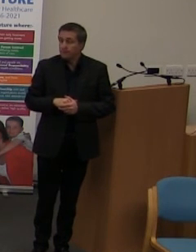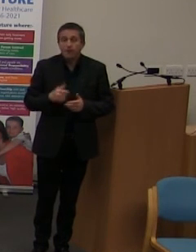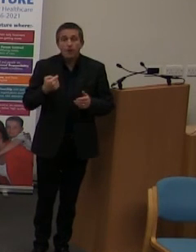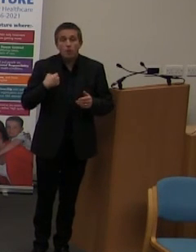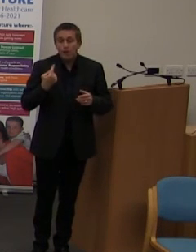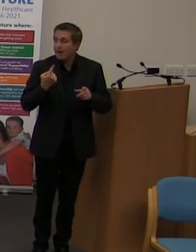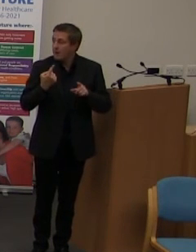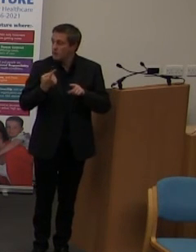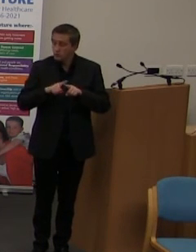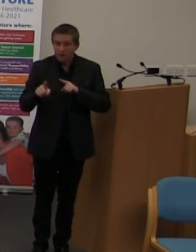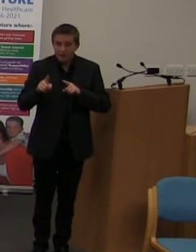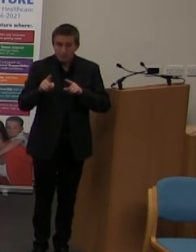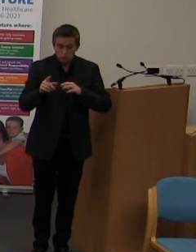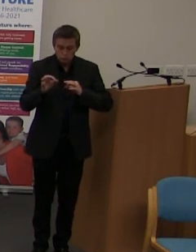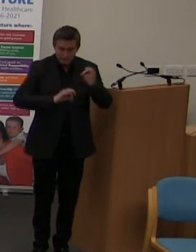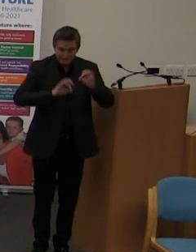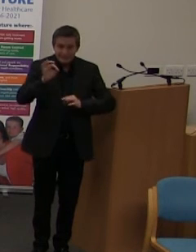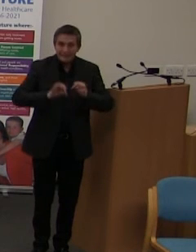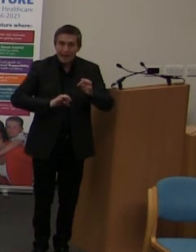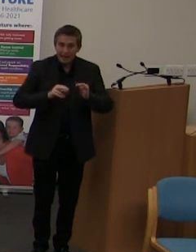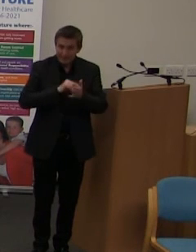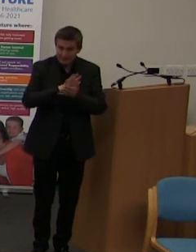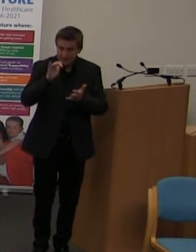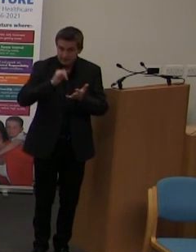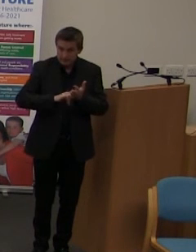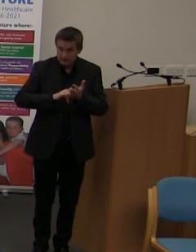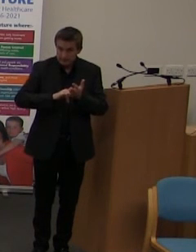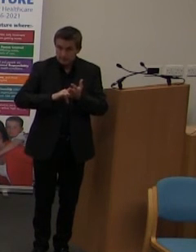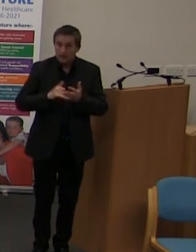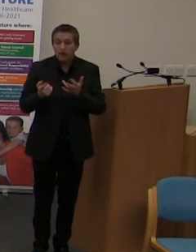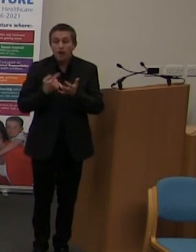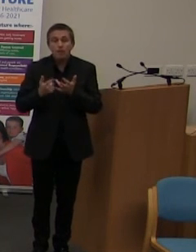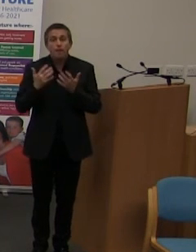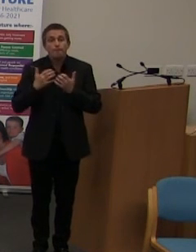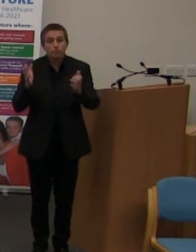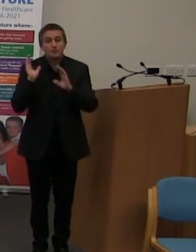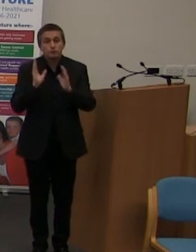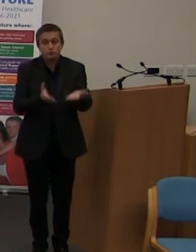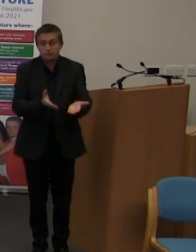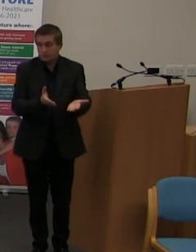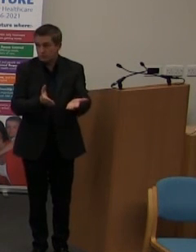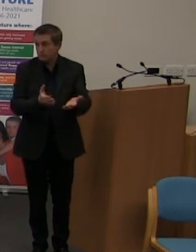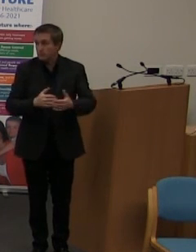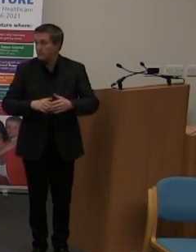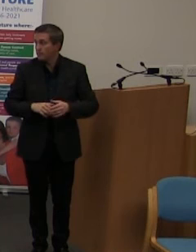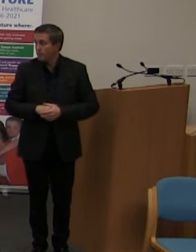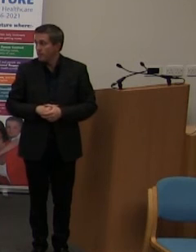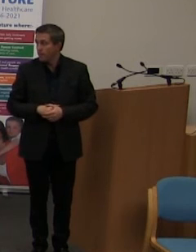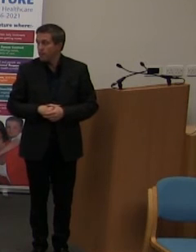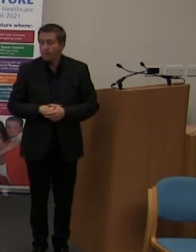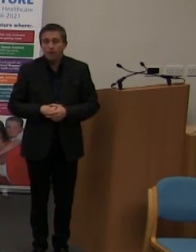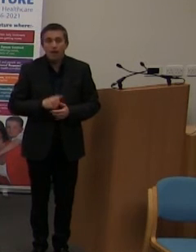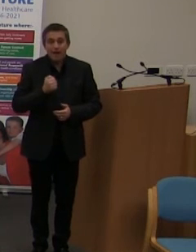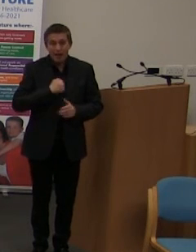trying to redesign and refocus a huge amount of public services across the piece, primarily a focus